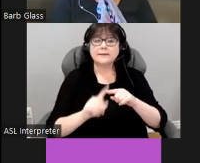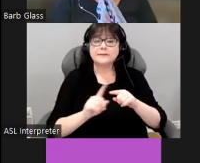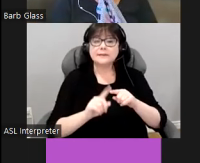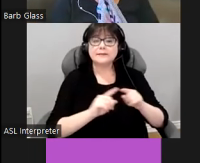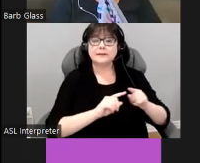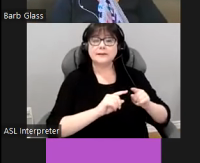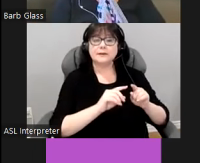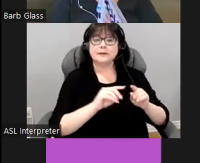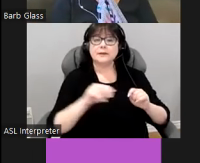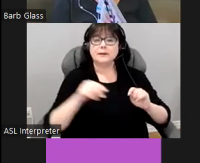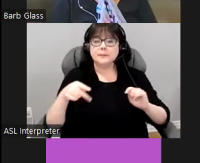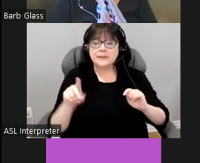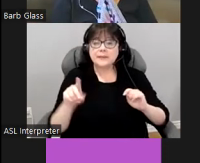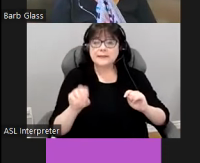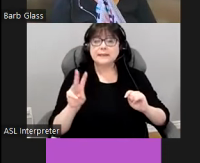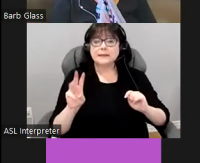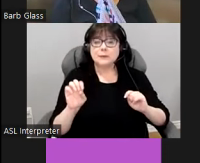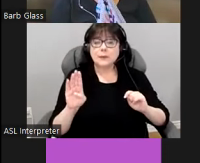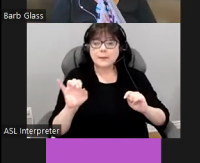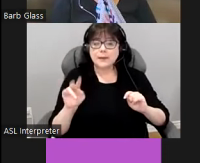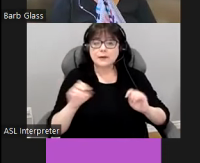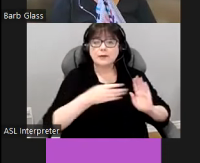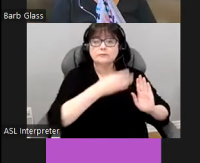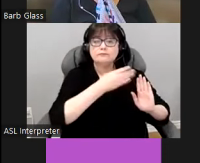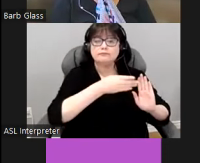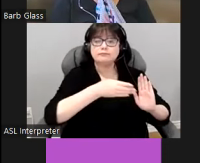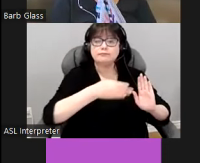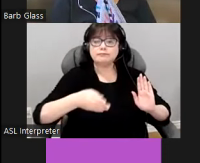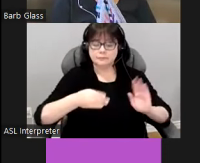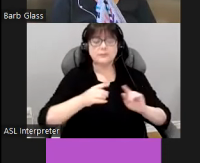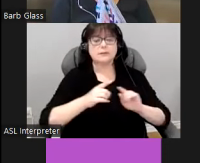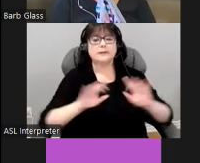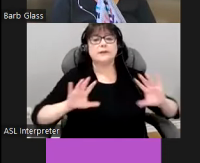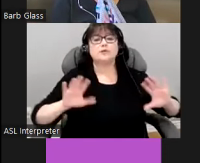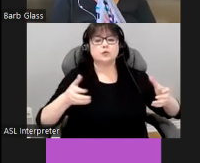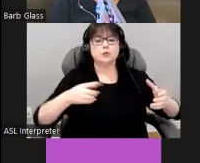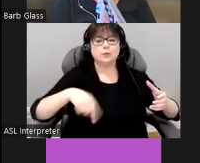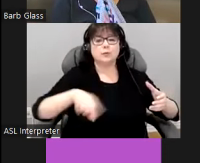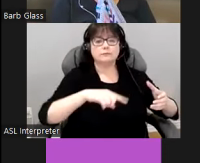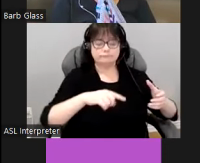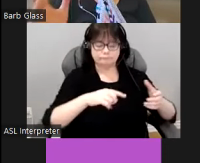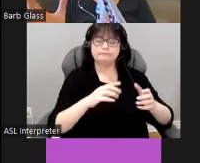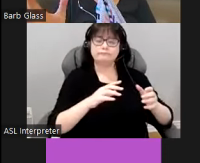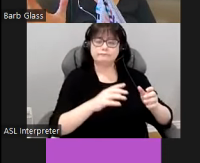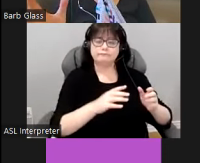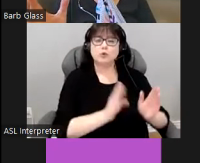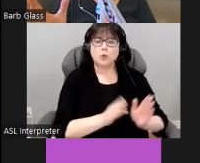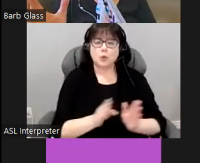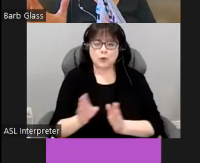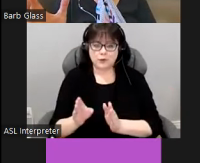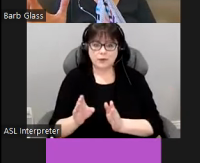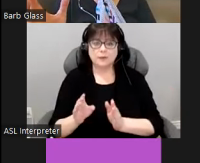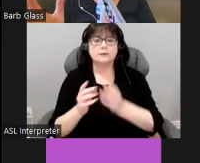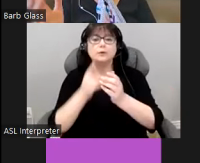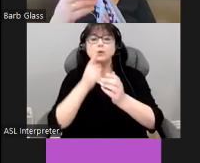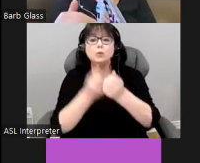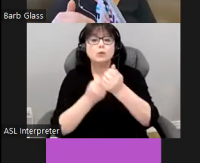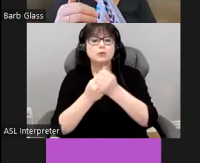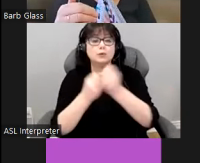sessions that are collectively organized each year by a group of our provincial support organizations for